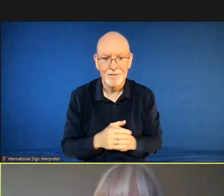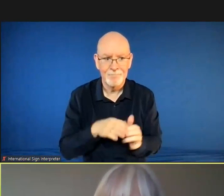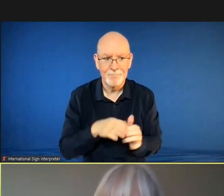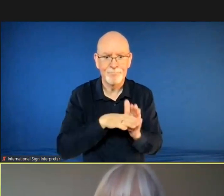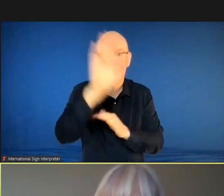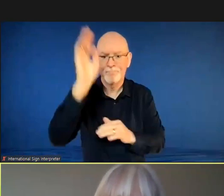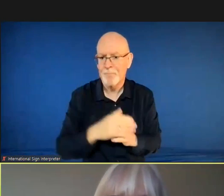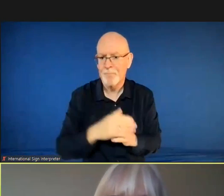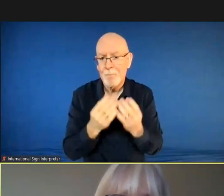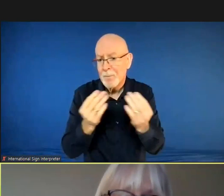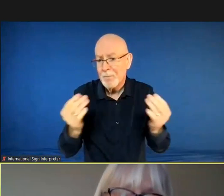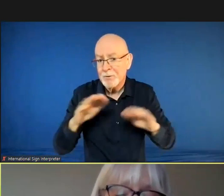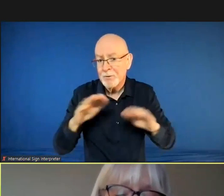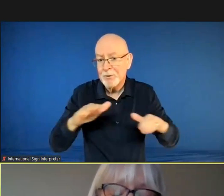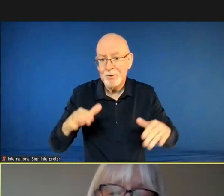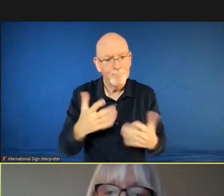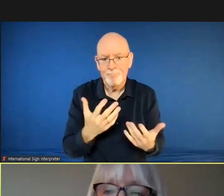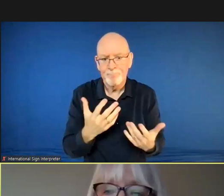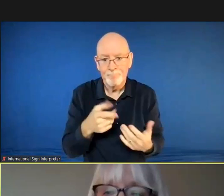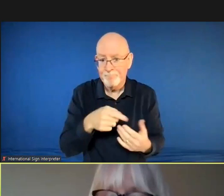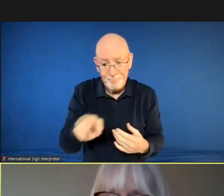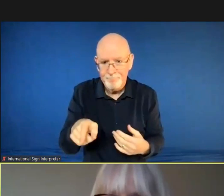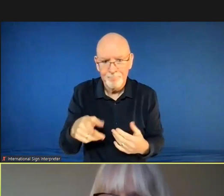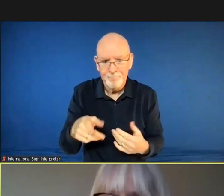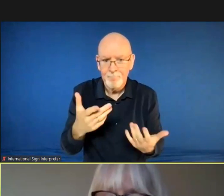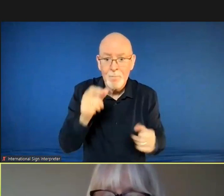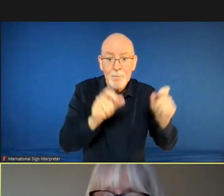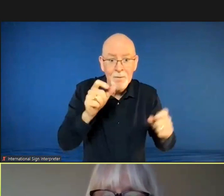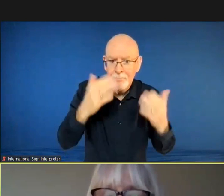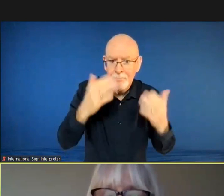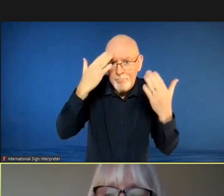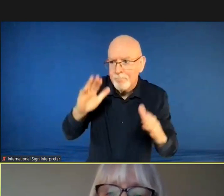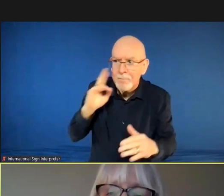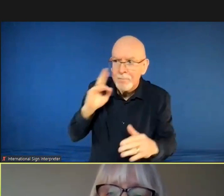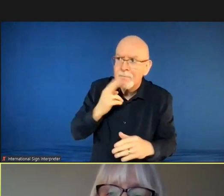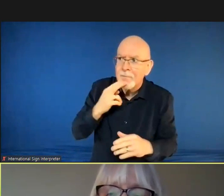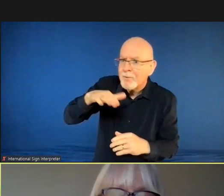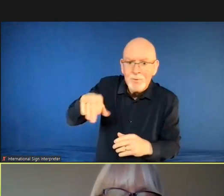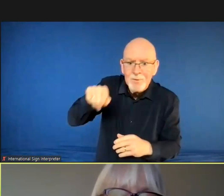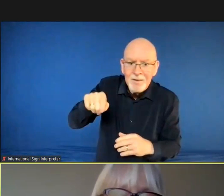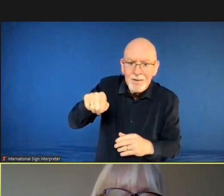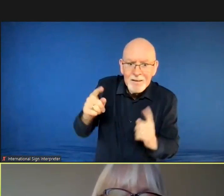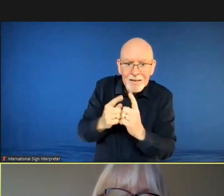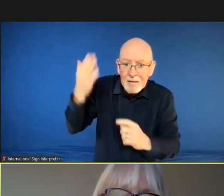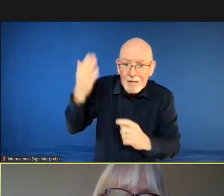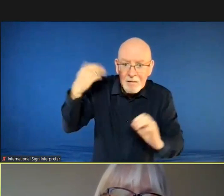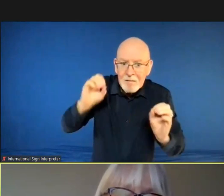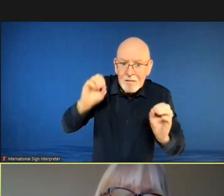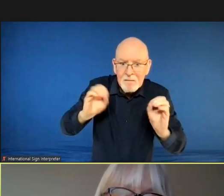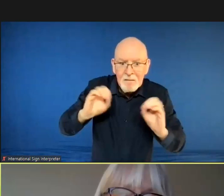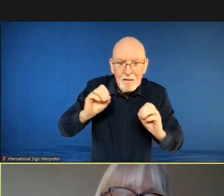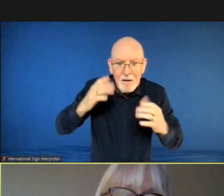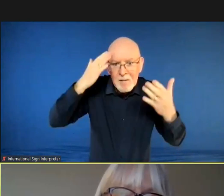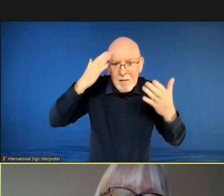deaf person, and they don't really know how to communicate with deaf children or quite what